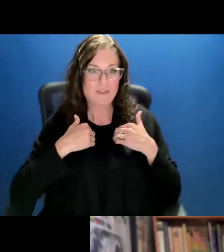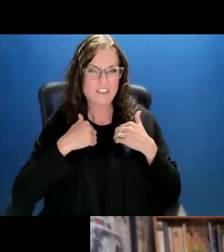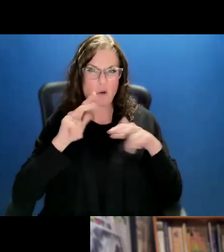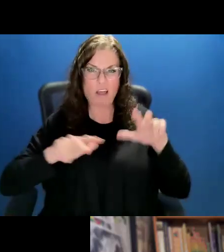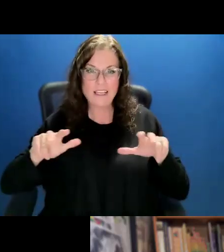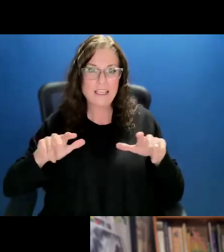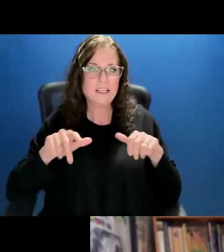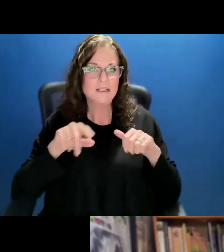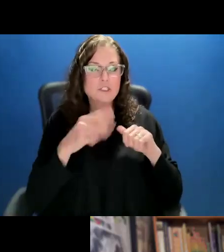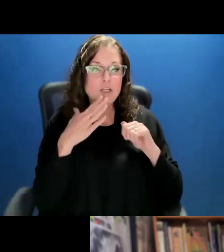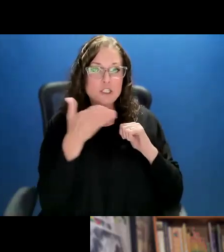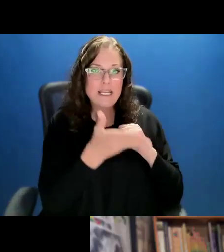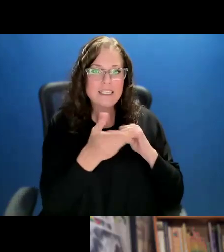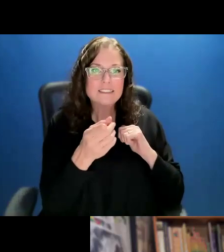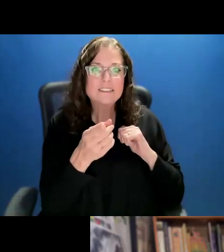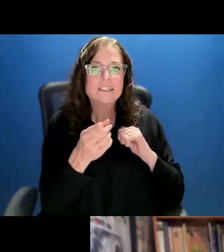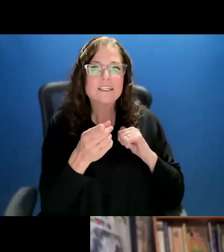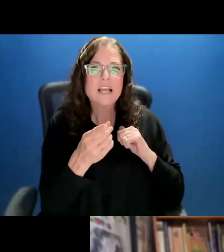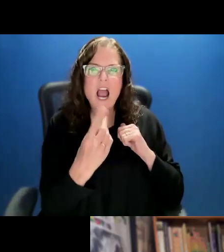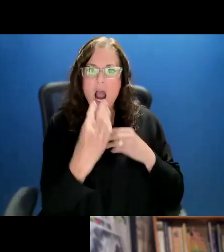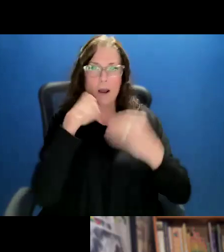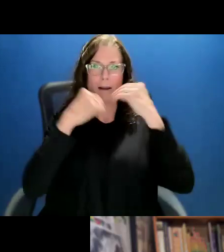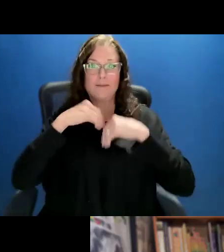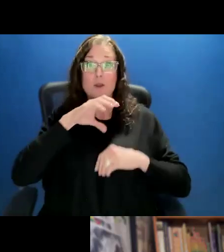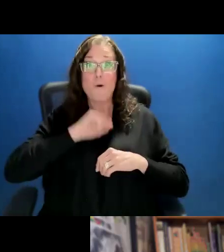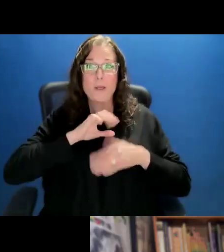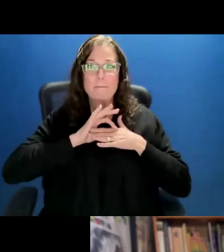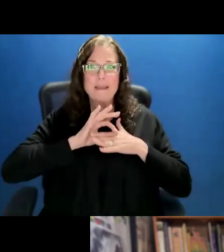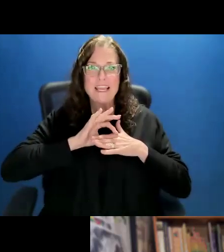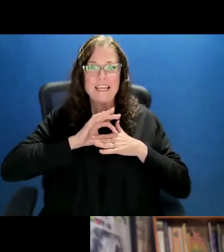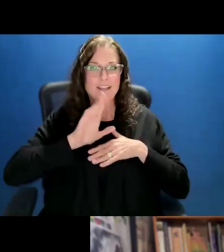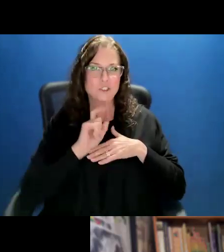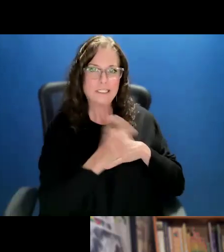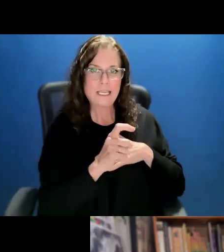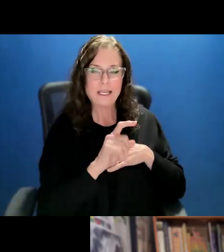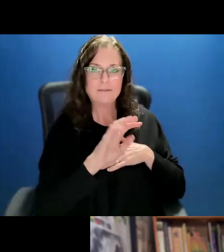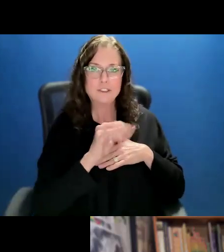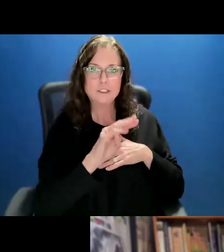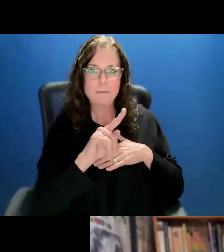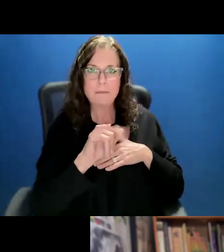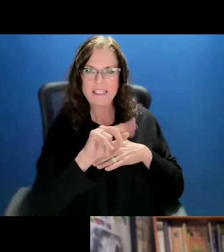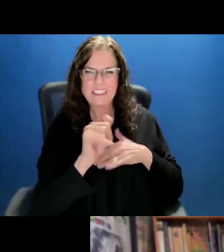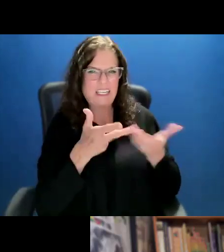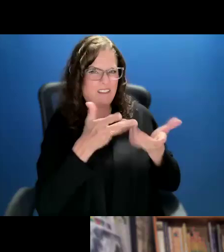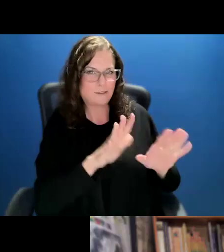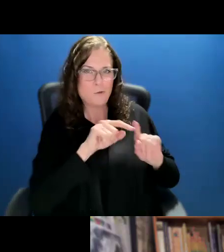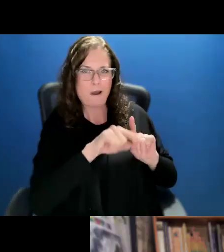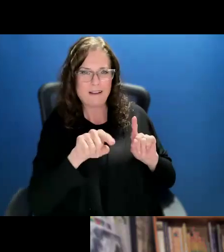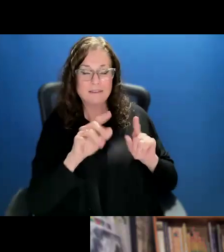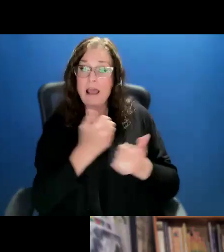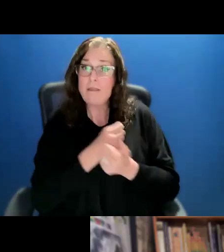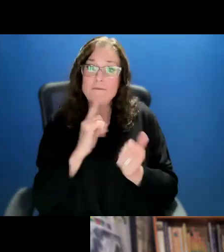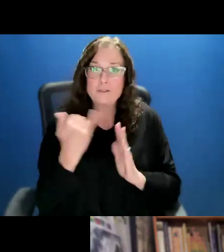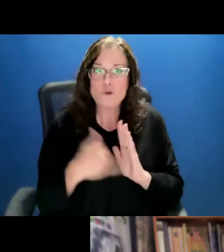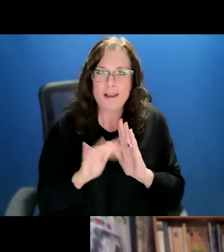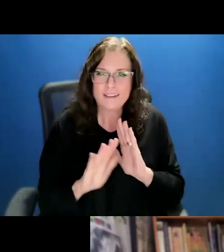but there she is, devouring the old meat that she gave Chimpanzee that he didn't want. I just love that drawing.